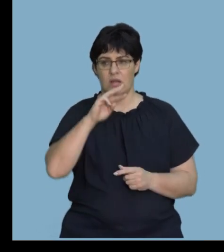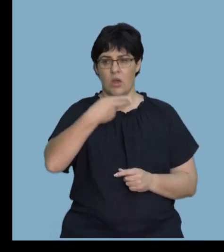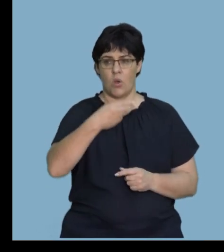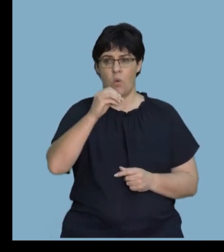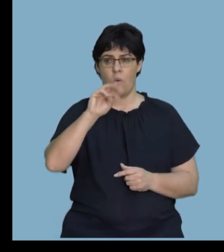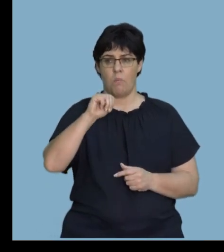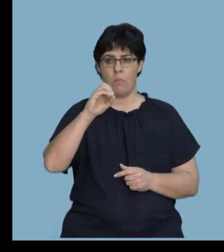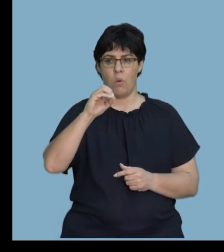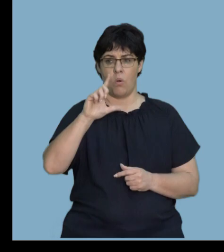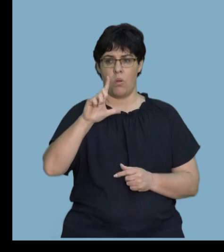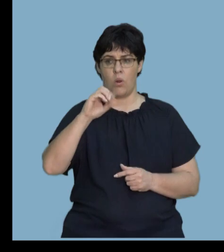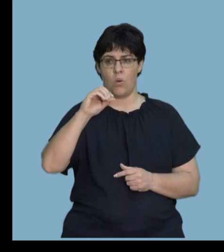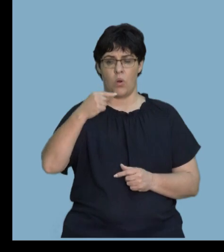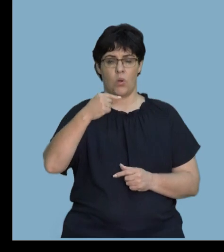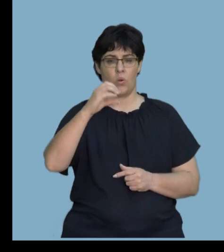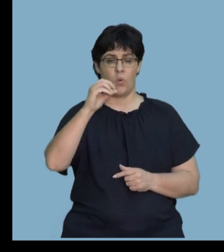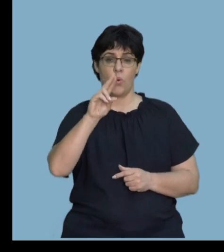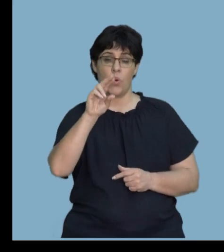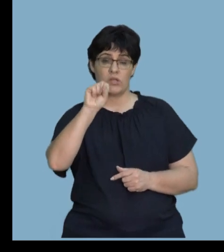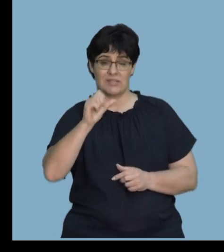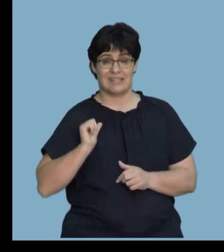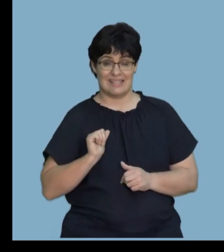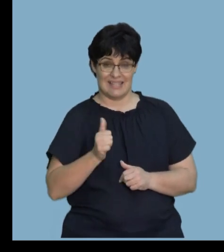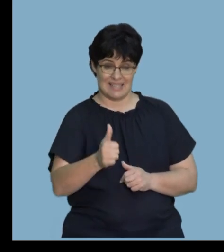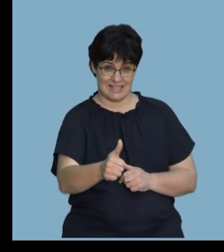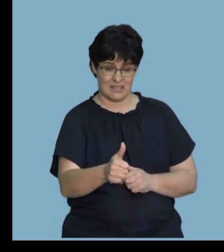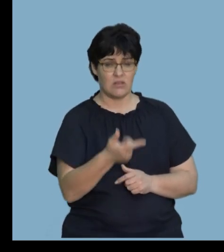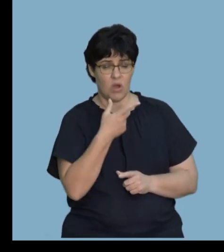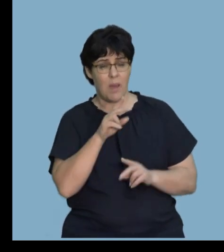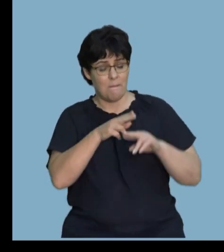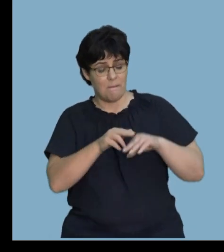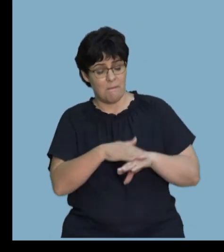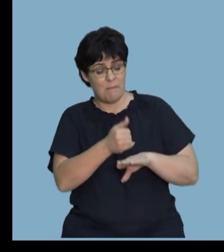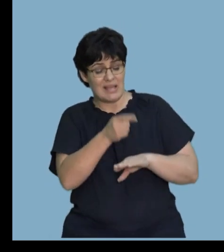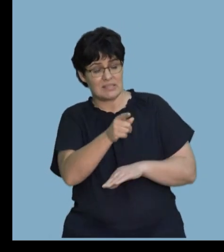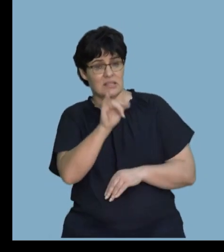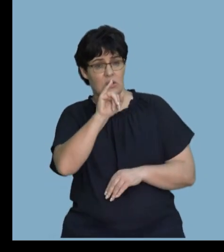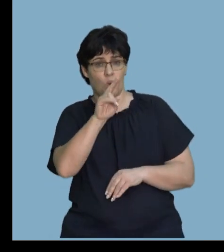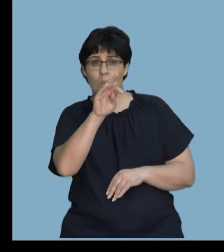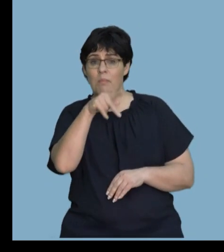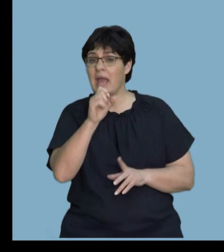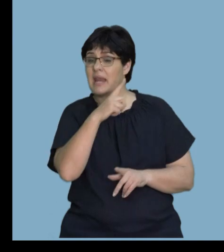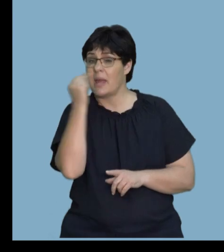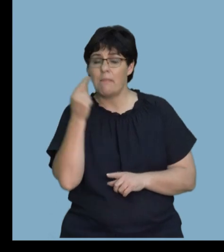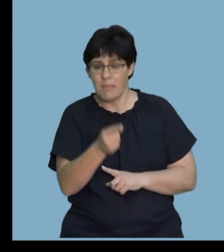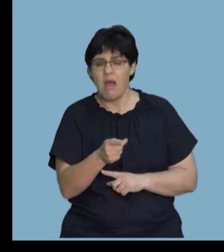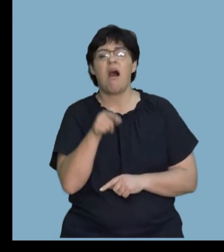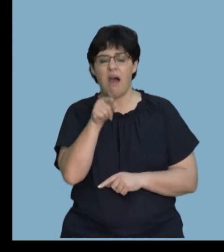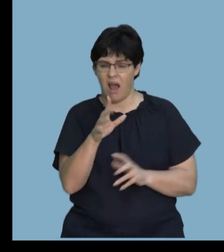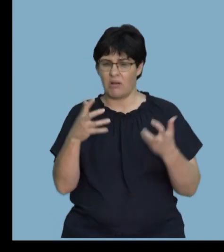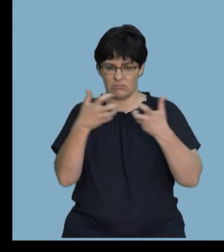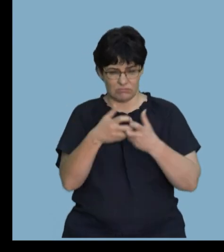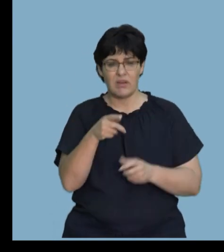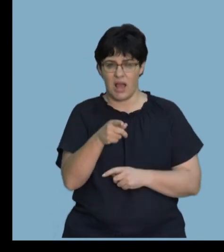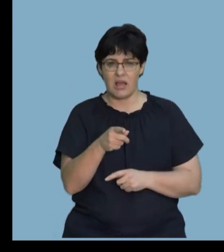which it belongs. So based on the given IUPAC name, we can immediately deduce that this compound is definitely one